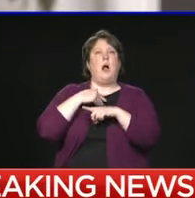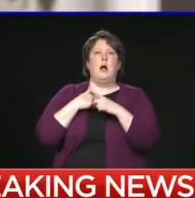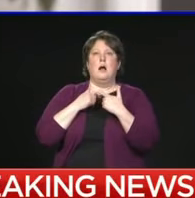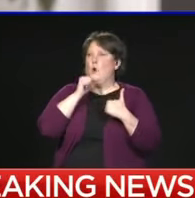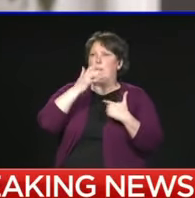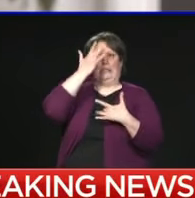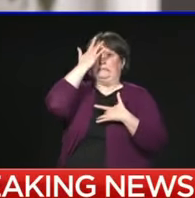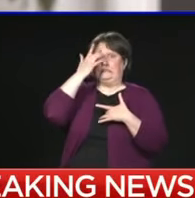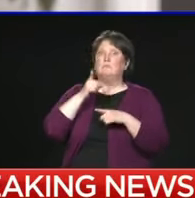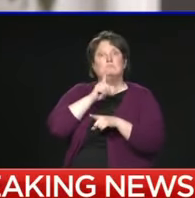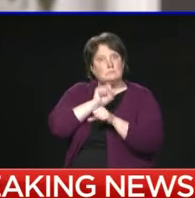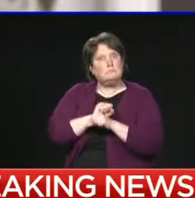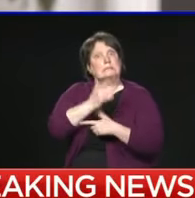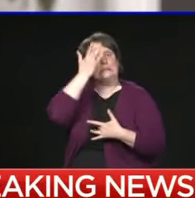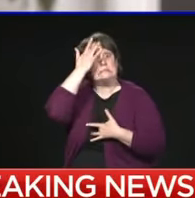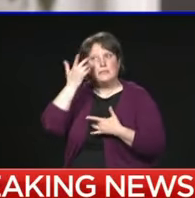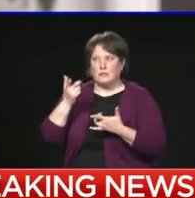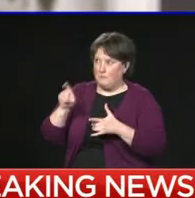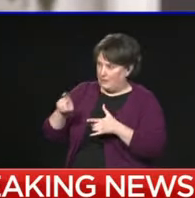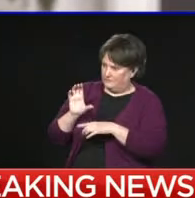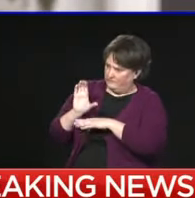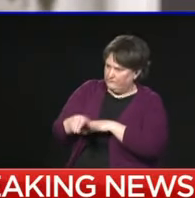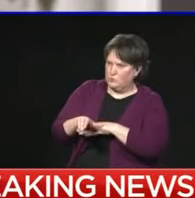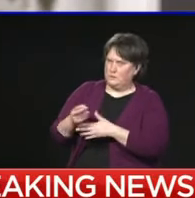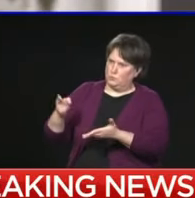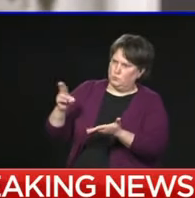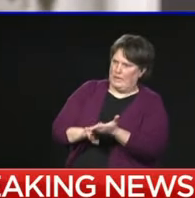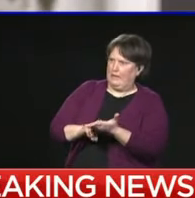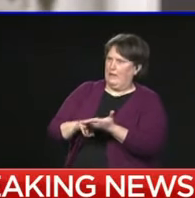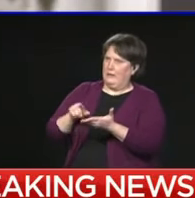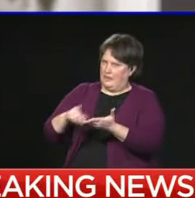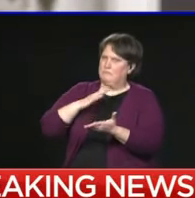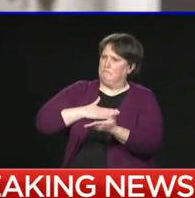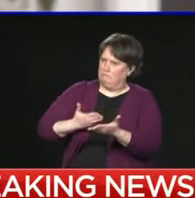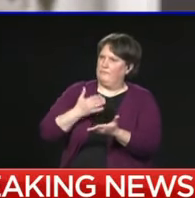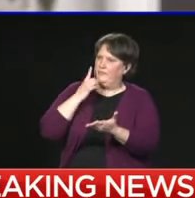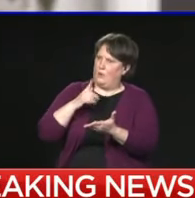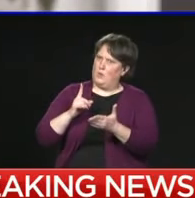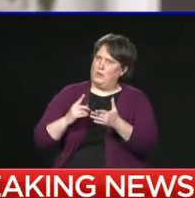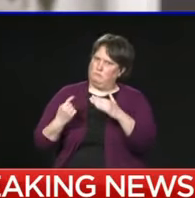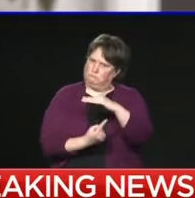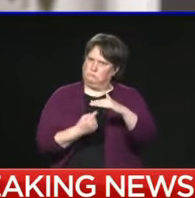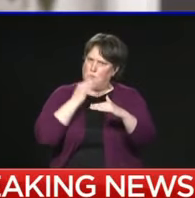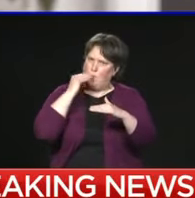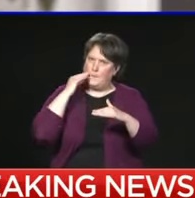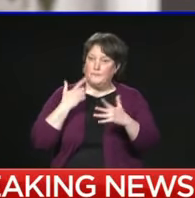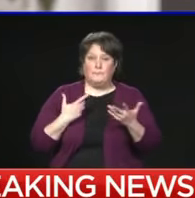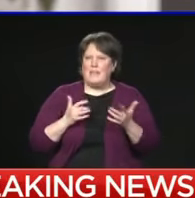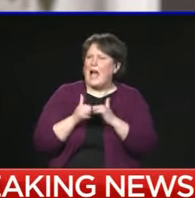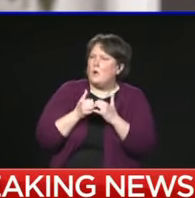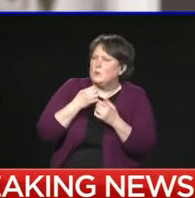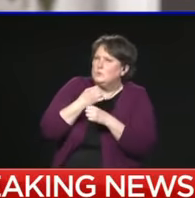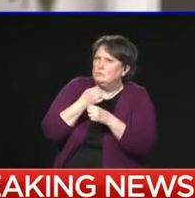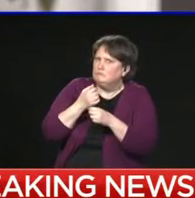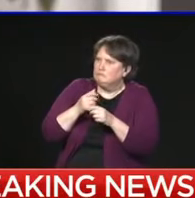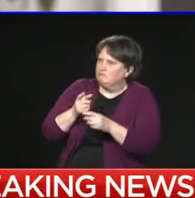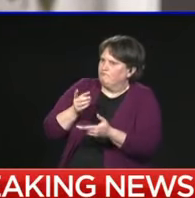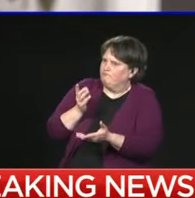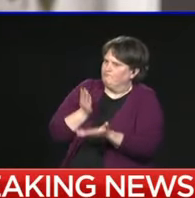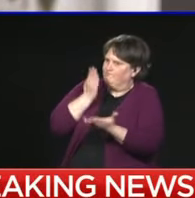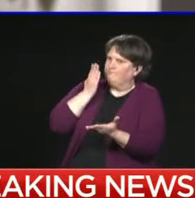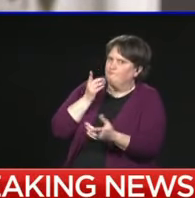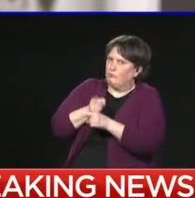should these passengers also be forced to sign a document to make sure they self-isolate? How can you ensure that? We know that people